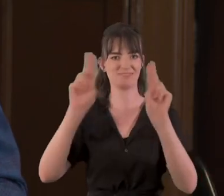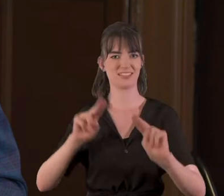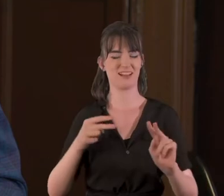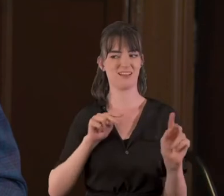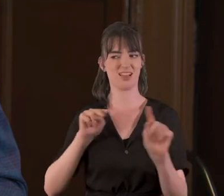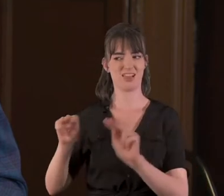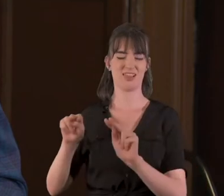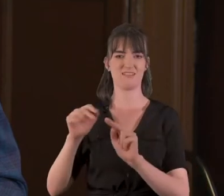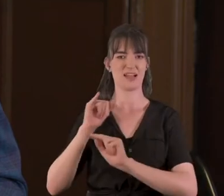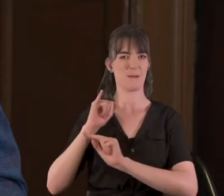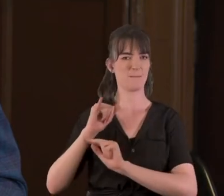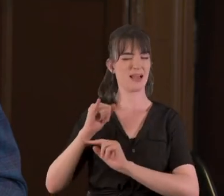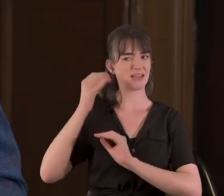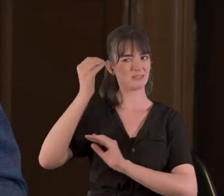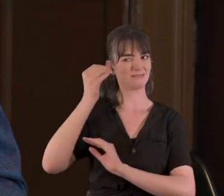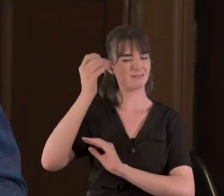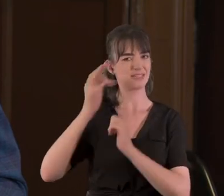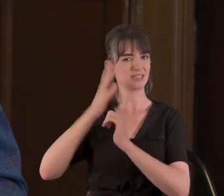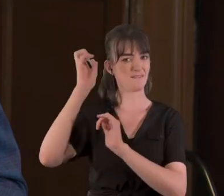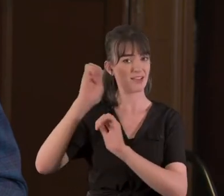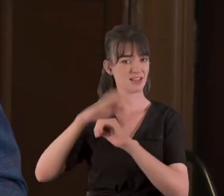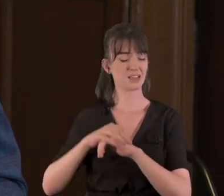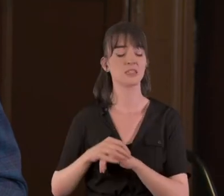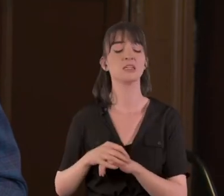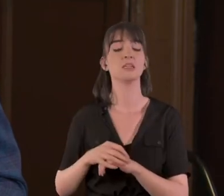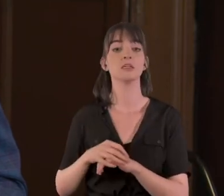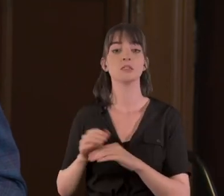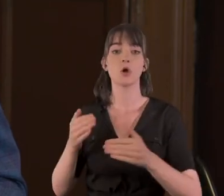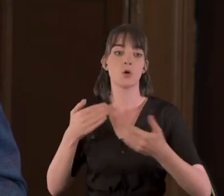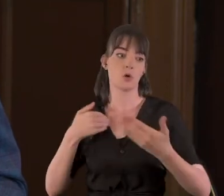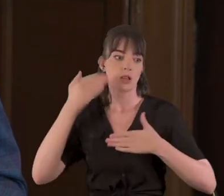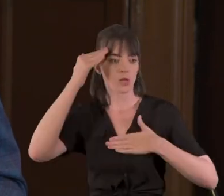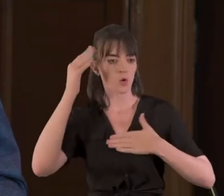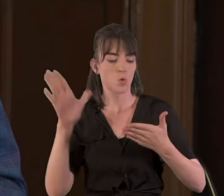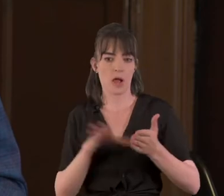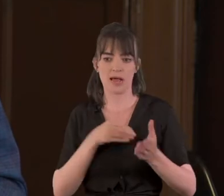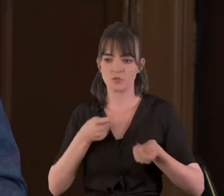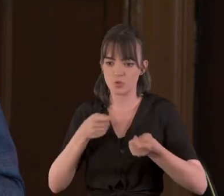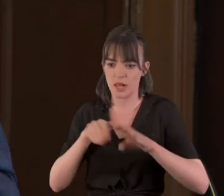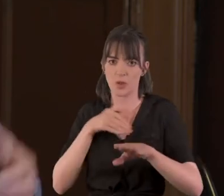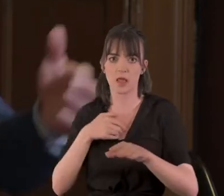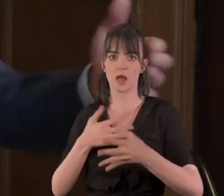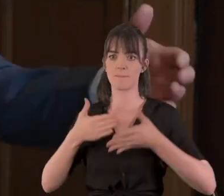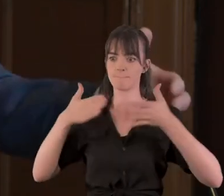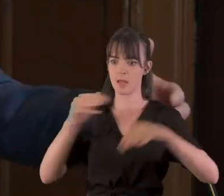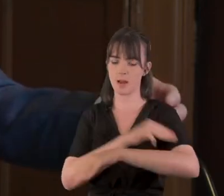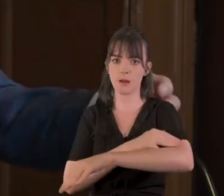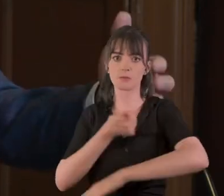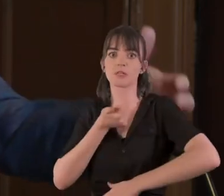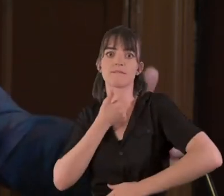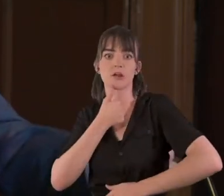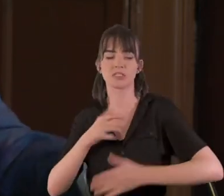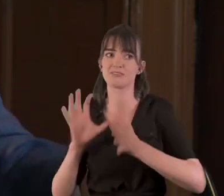this seemed disproportionate, because as we've said a number of times, there were bigger fish to fry. So to allow your relationship with the